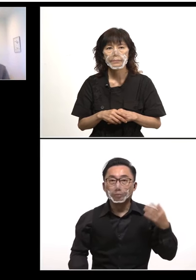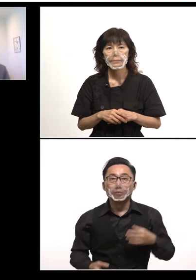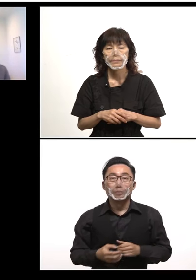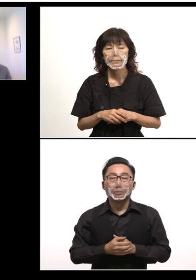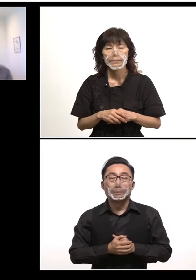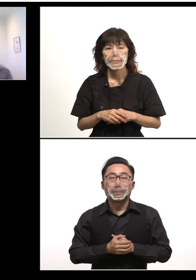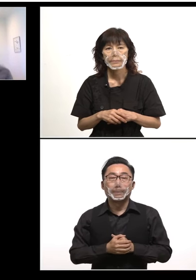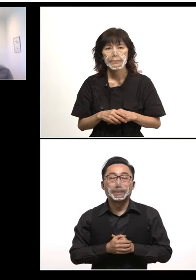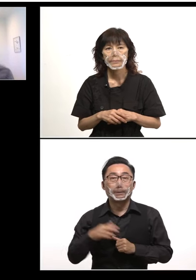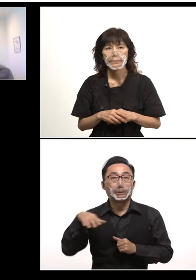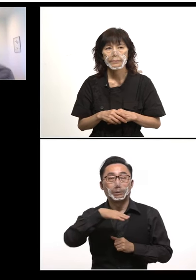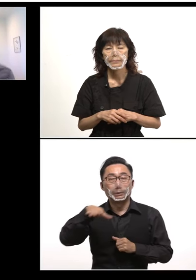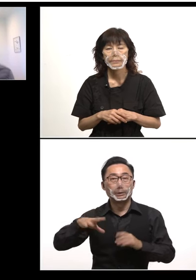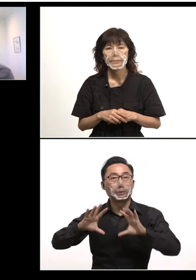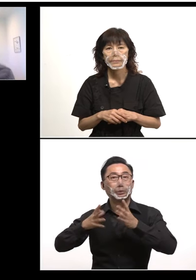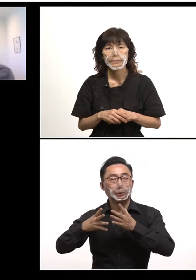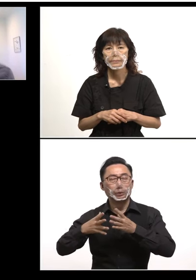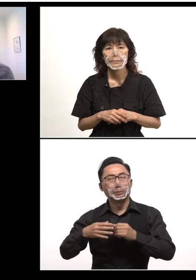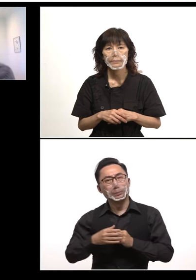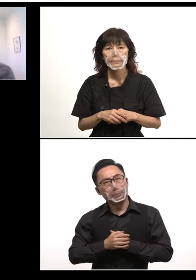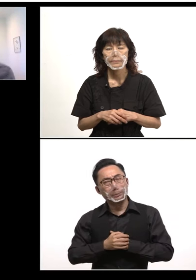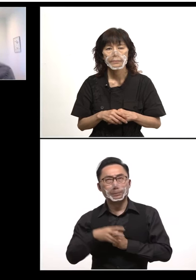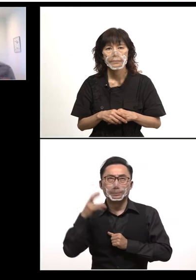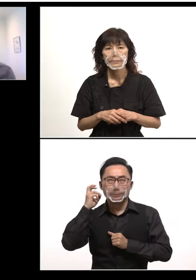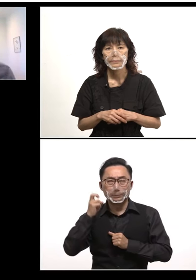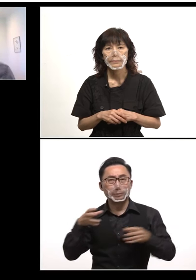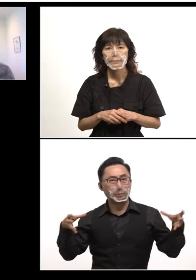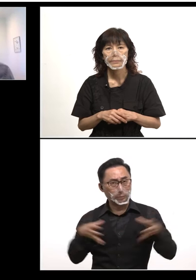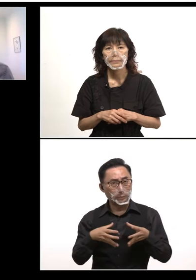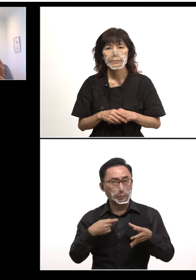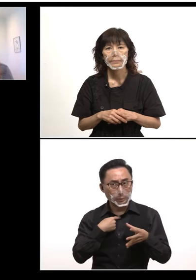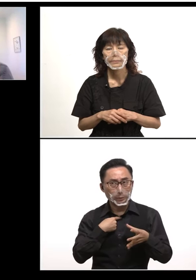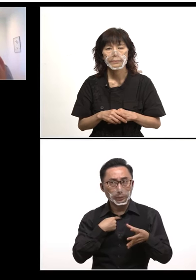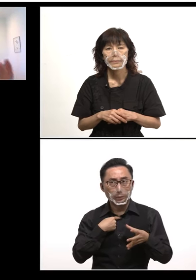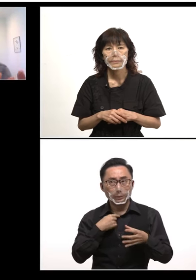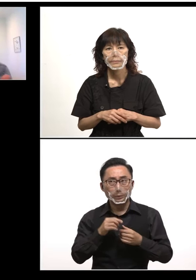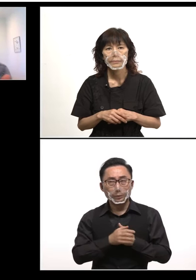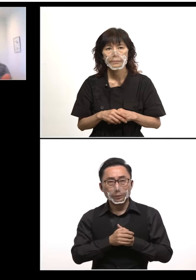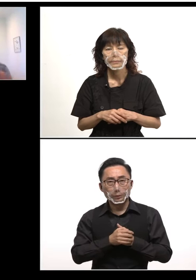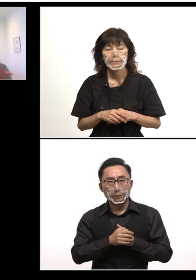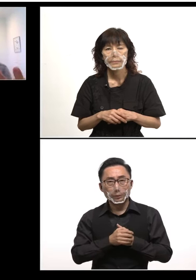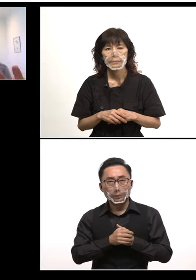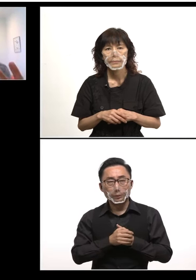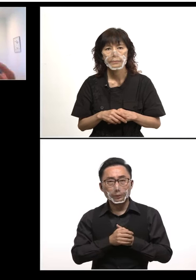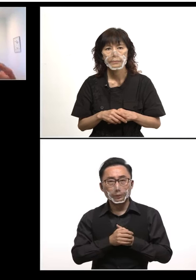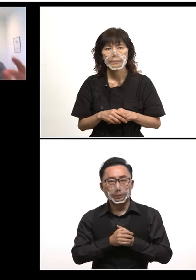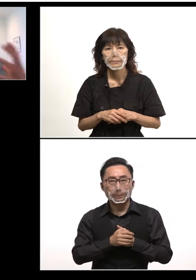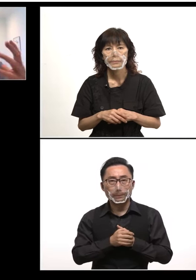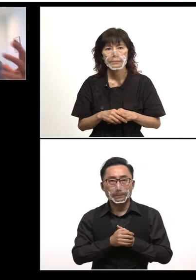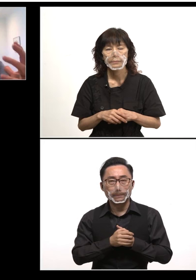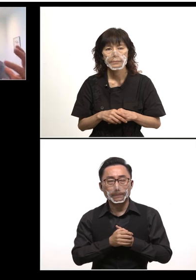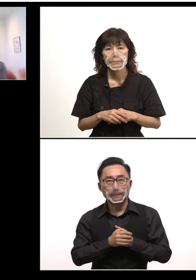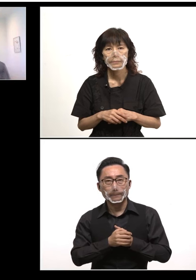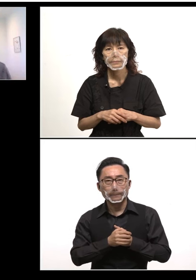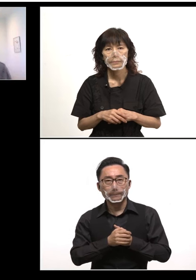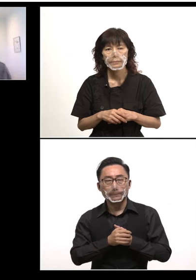inclusive. And we ended up working with sub-bass woofers. You don't get that from the film, but when you're in the theatre, everything